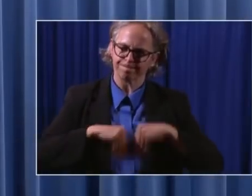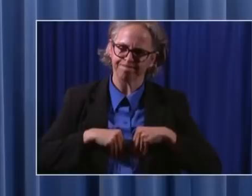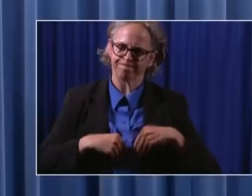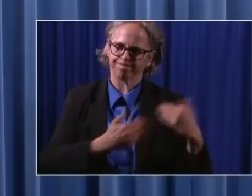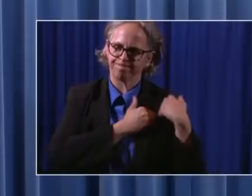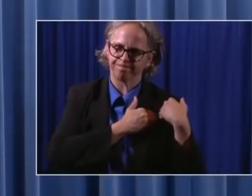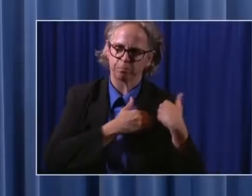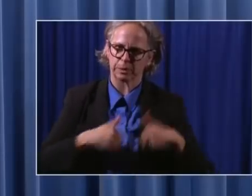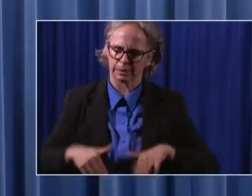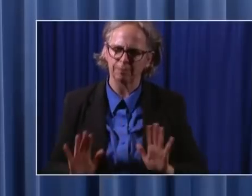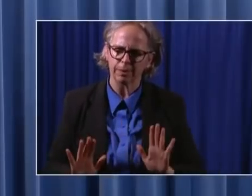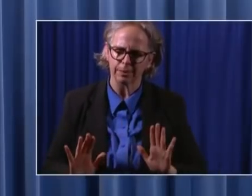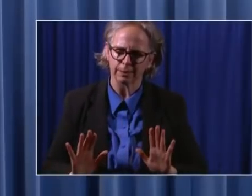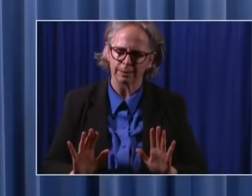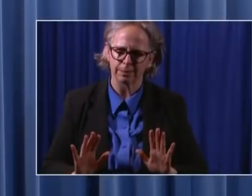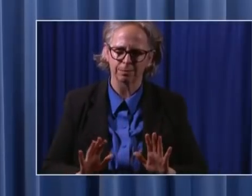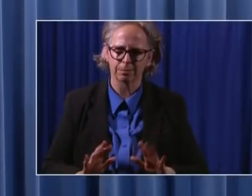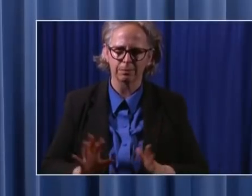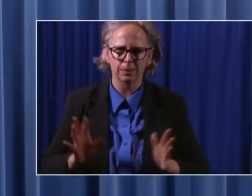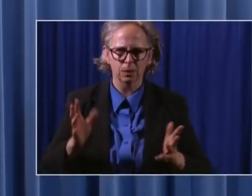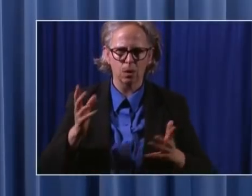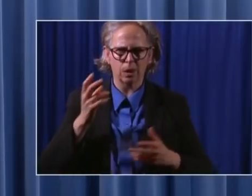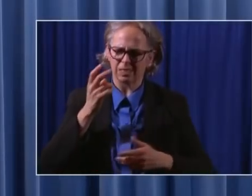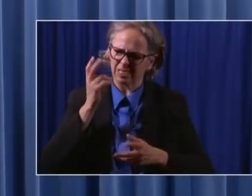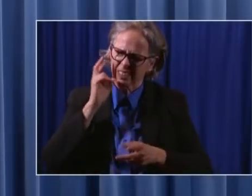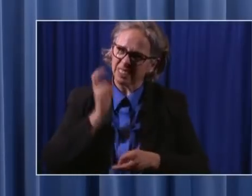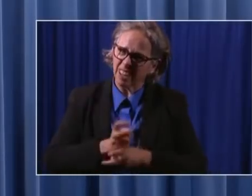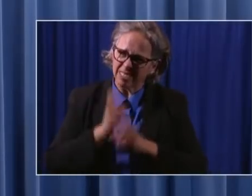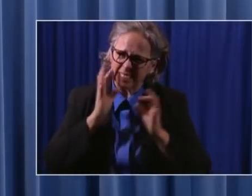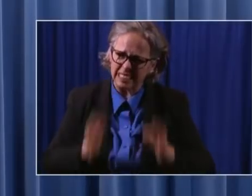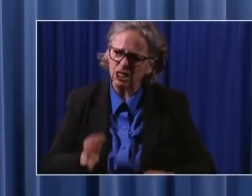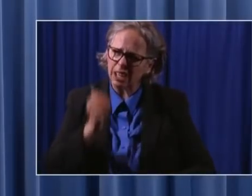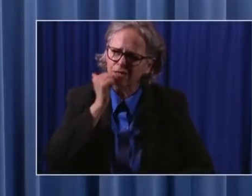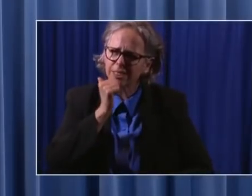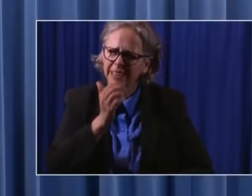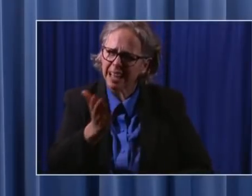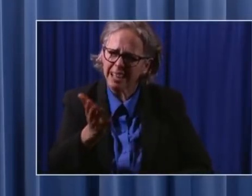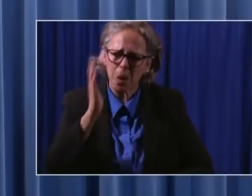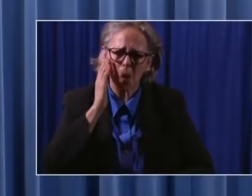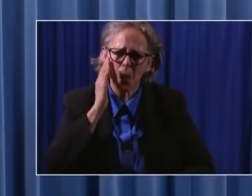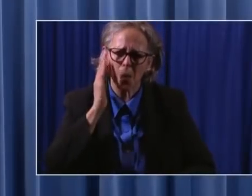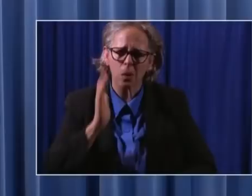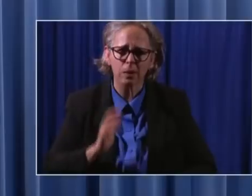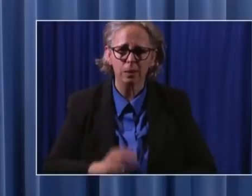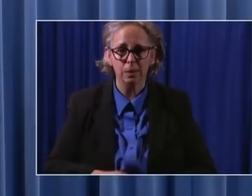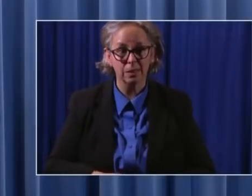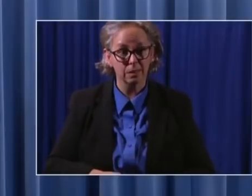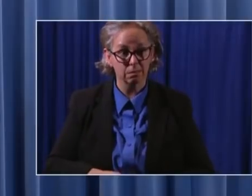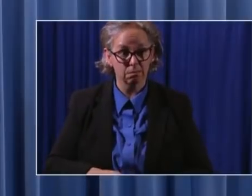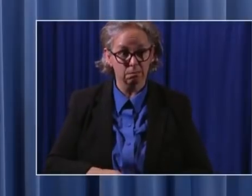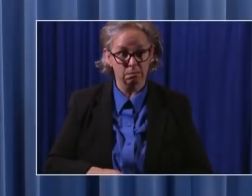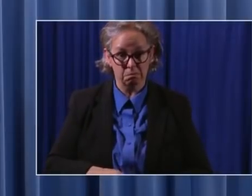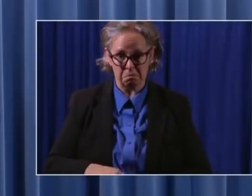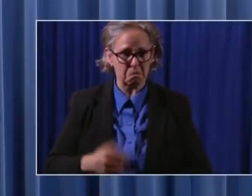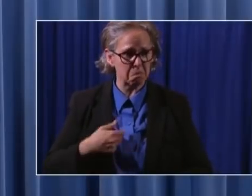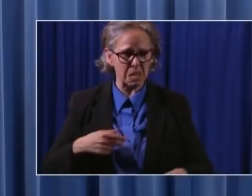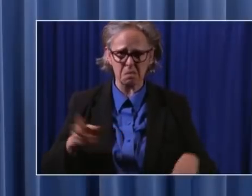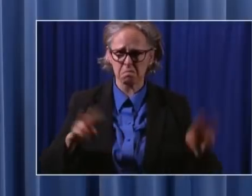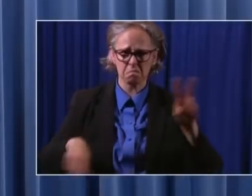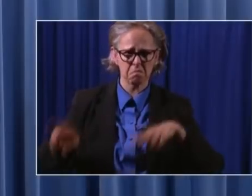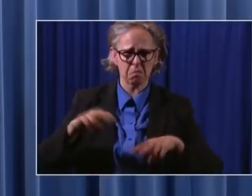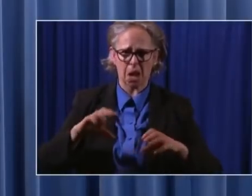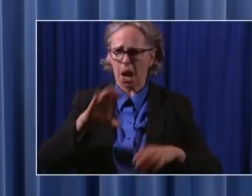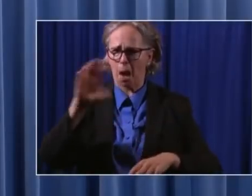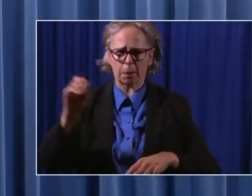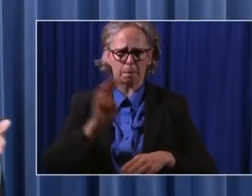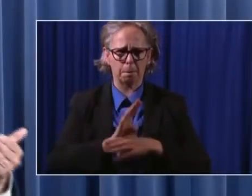do every day. And again, when I see significant companies in the state of Ohio who are saying, you come into